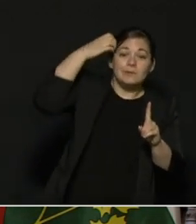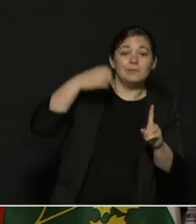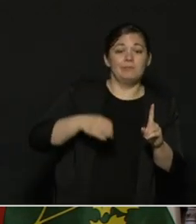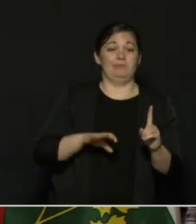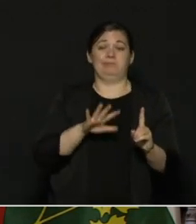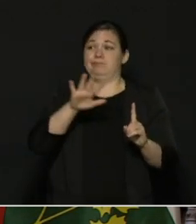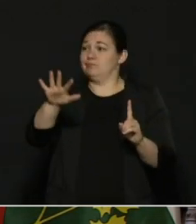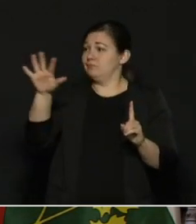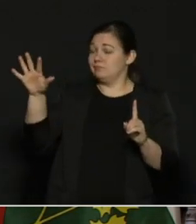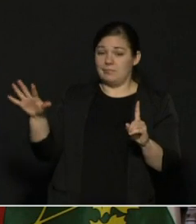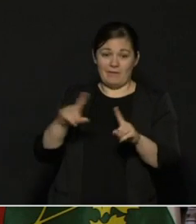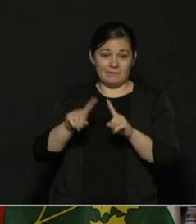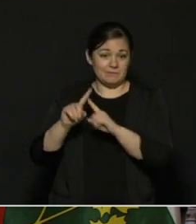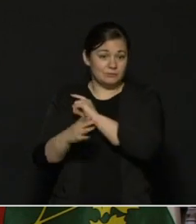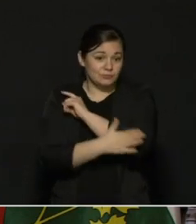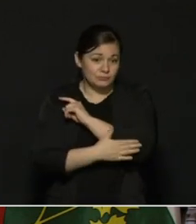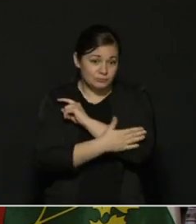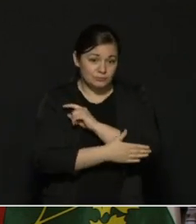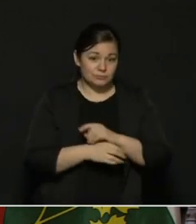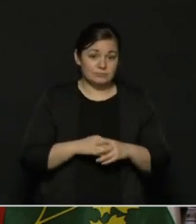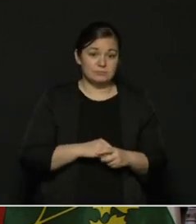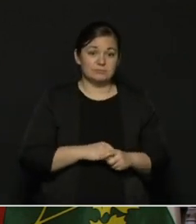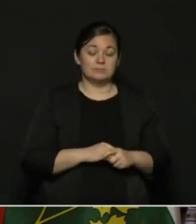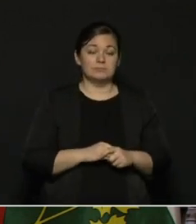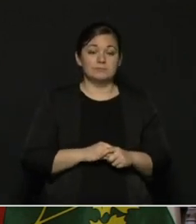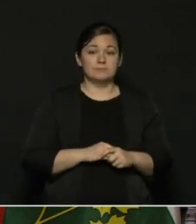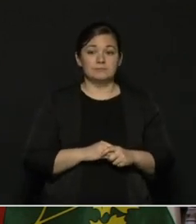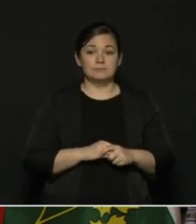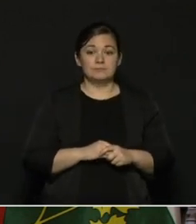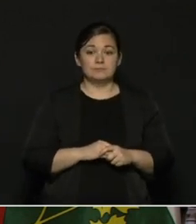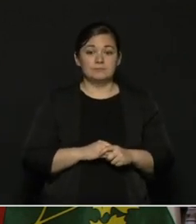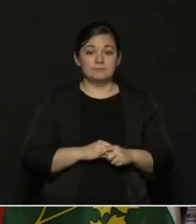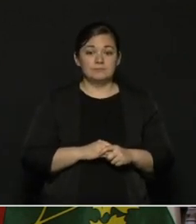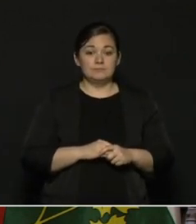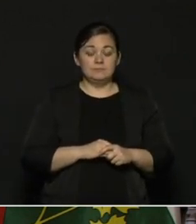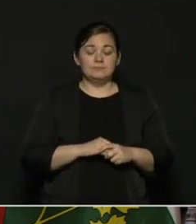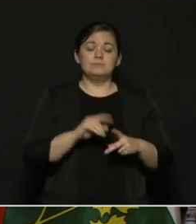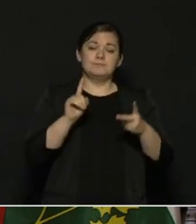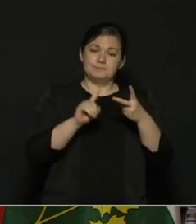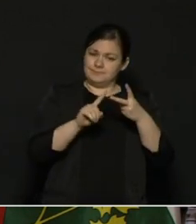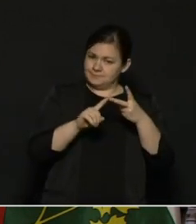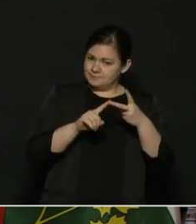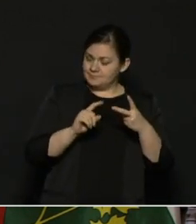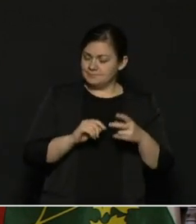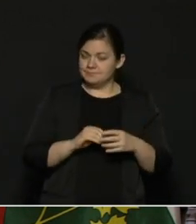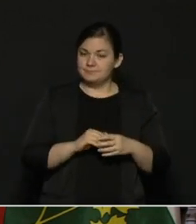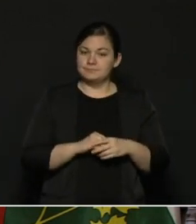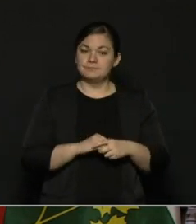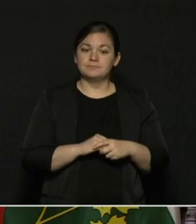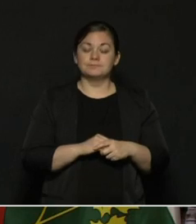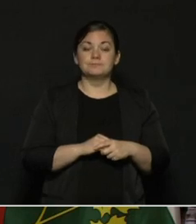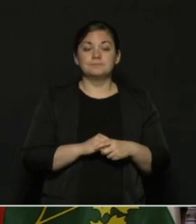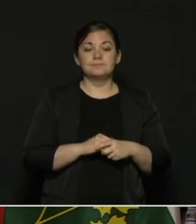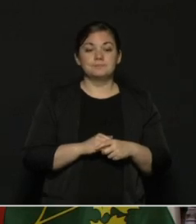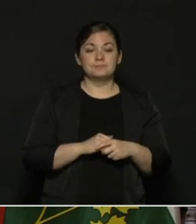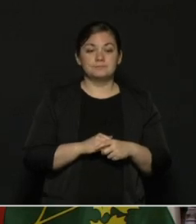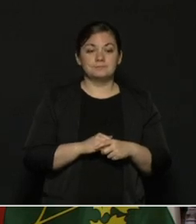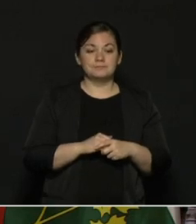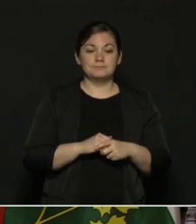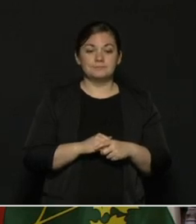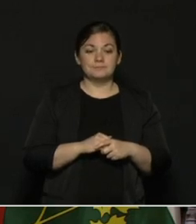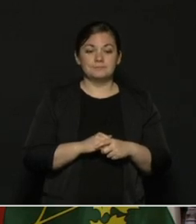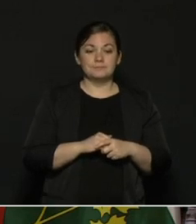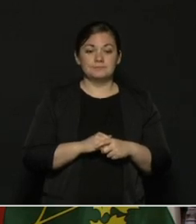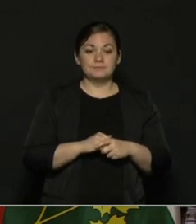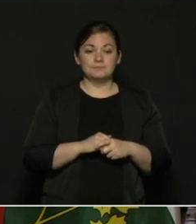time. Follow-up? Yeah, thank you. And what will you have, what resources will public health units